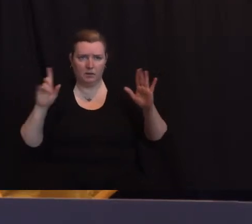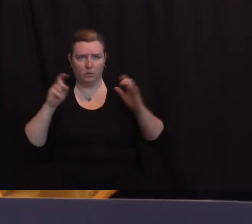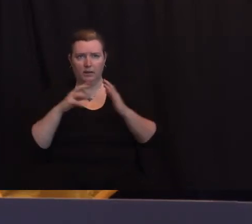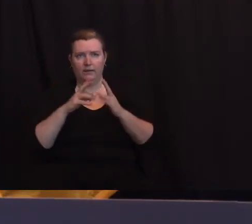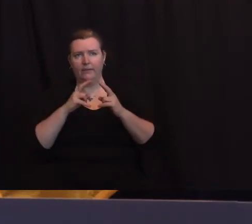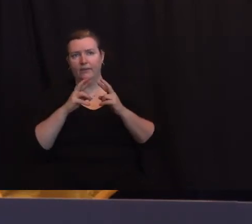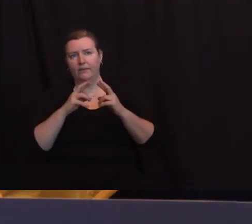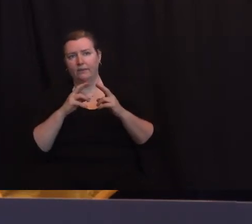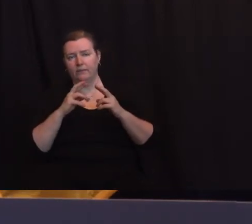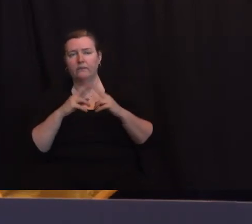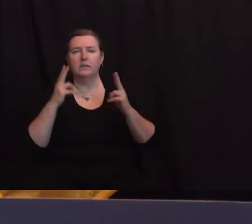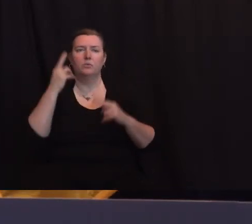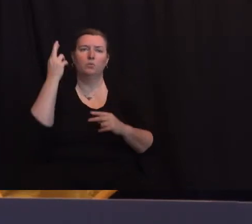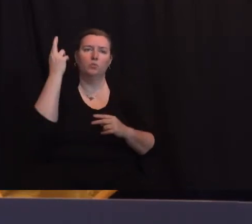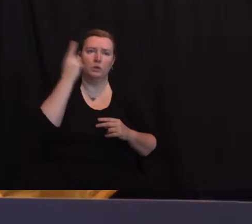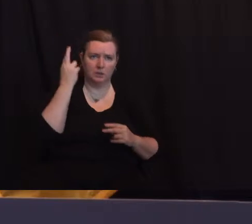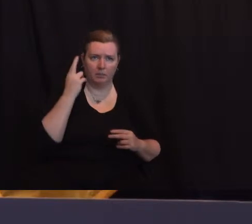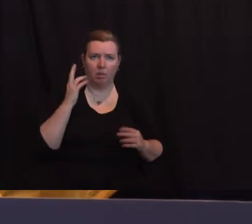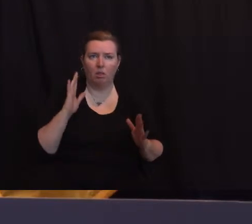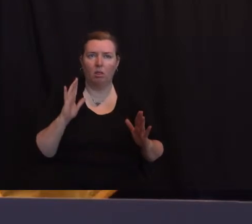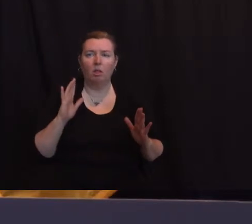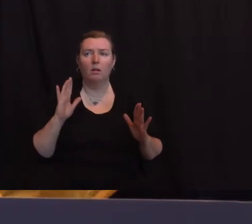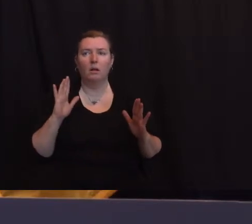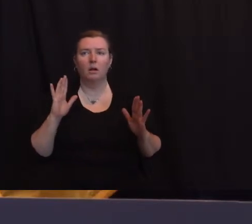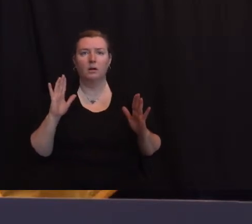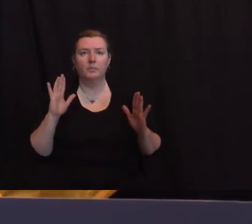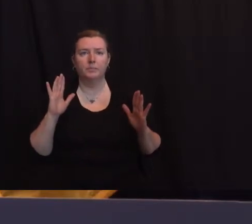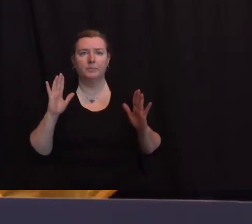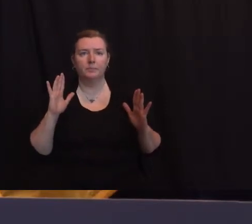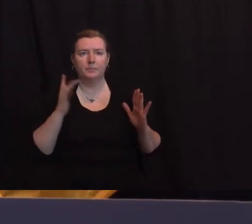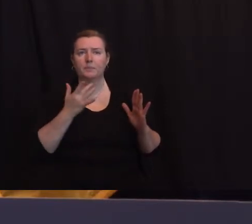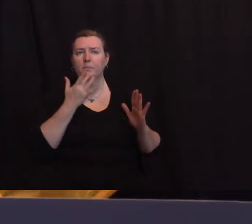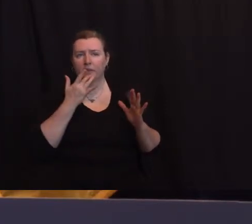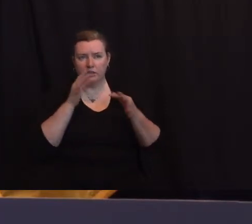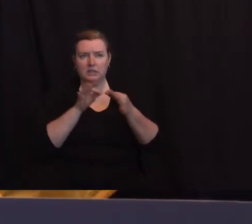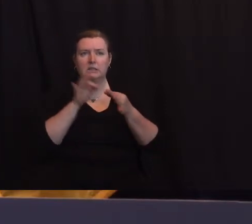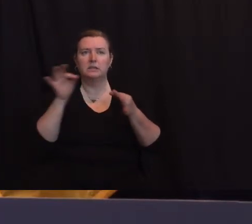rationale for why it should be extended. I'm very sympathetic, I have to say, but